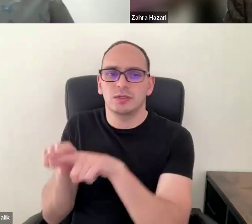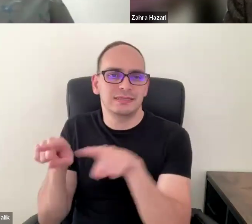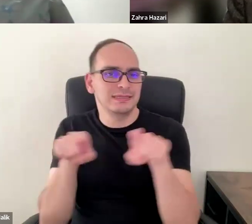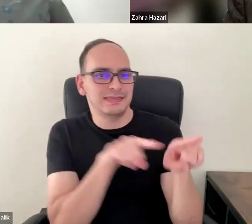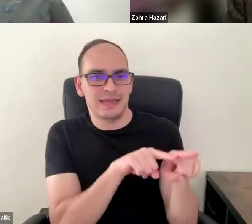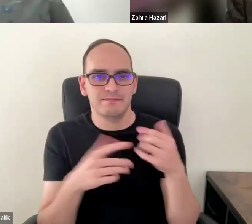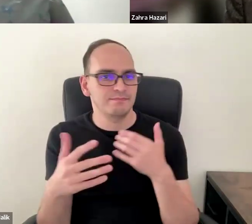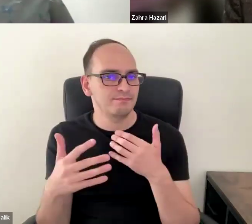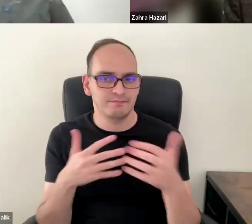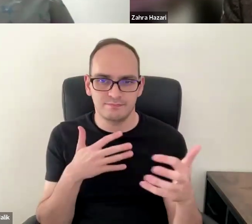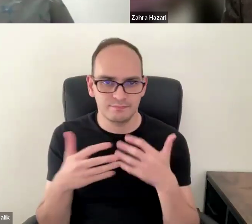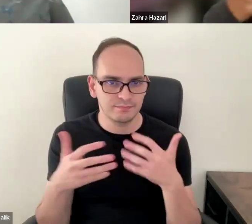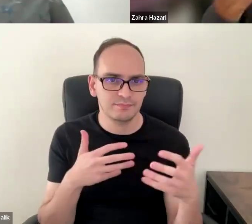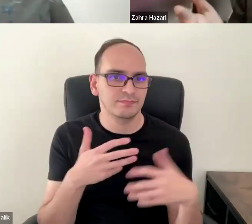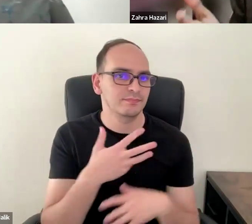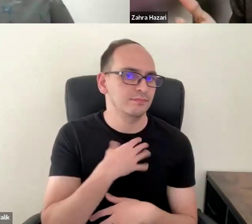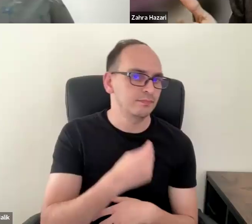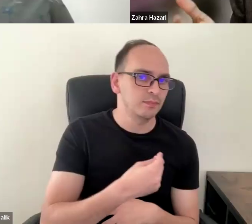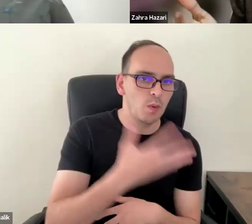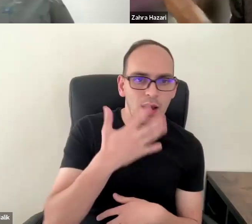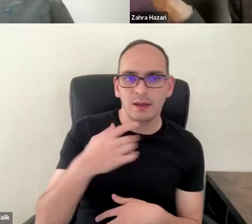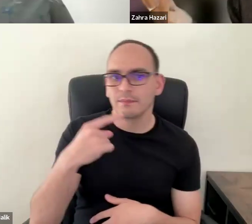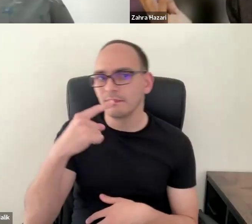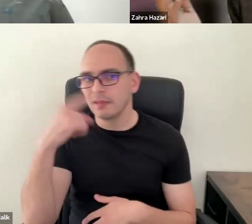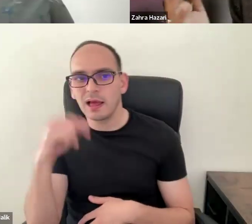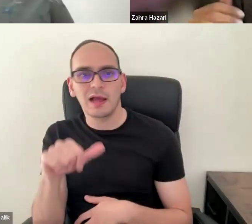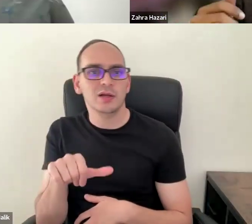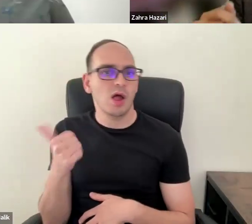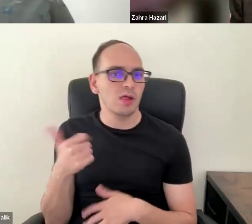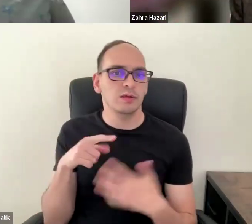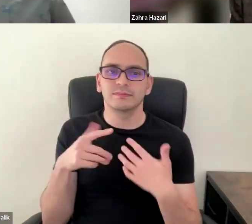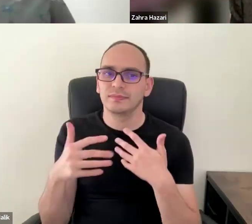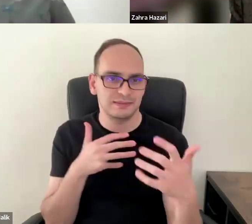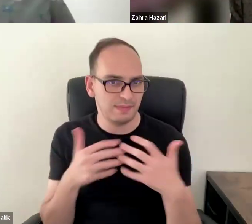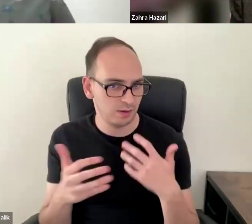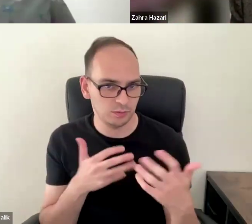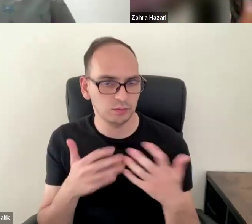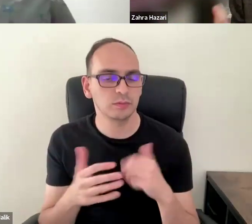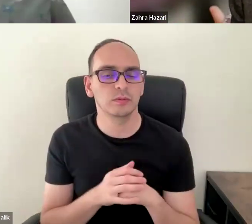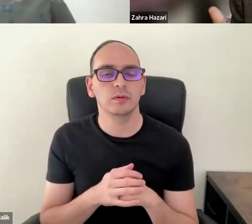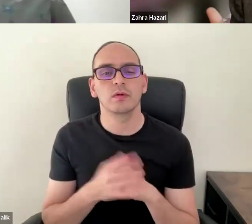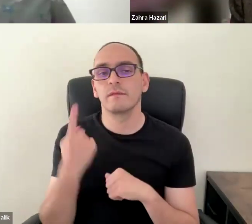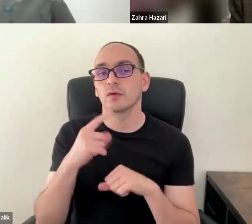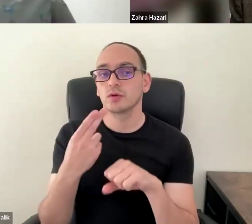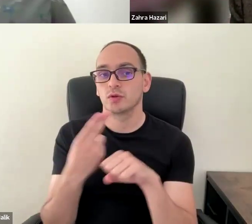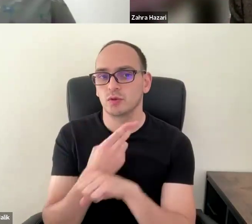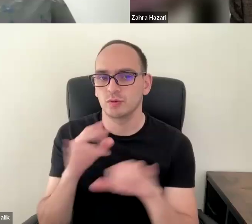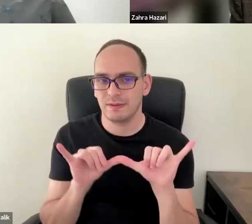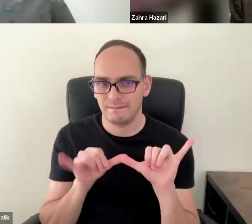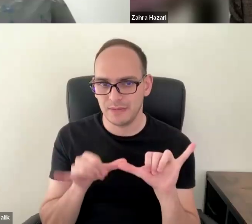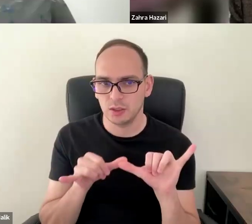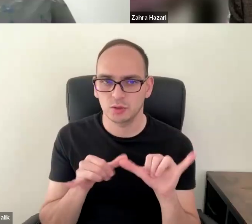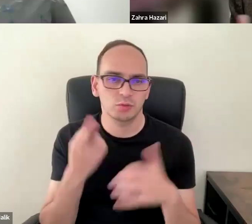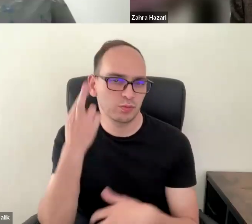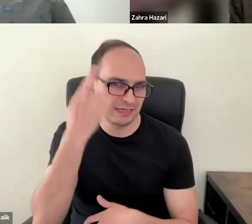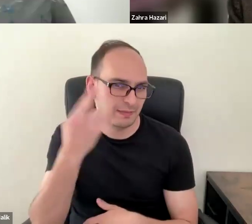way for like students of color as well as for other students, right? In order to use those measures